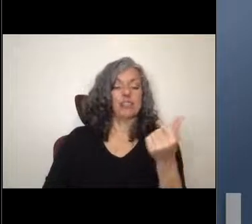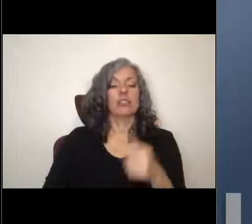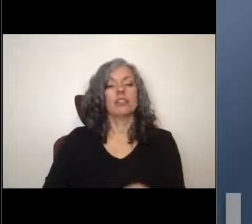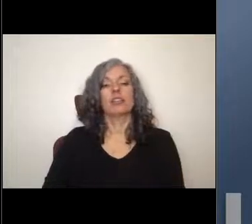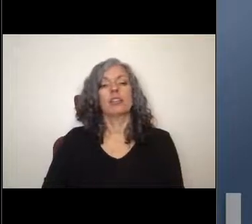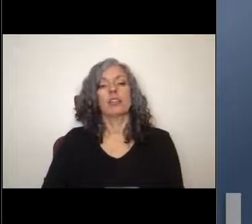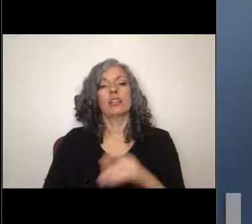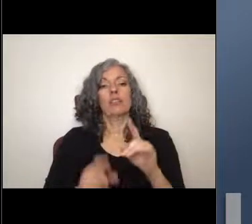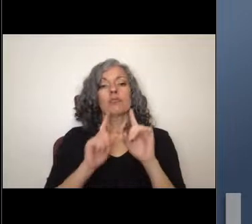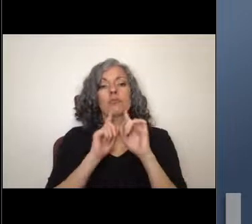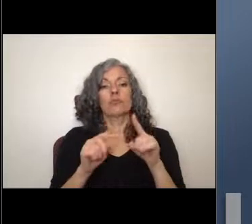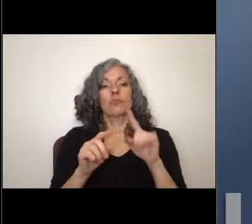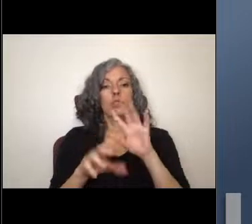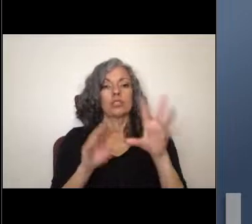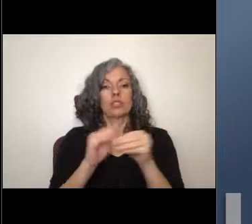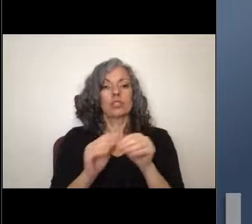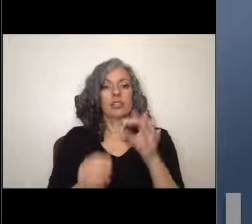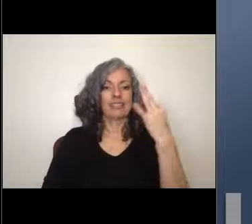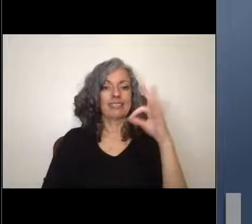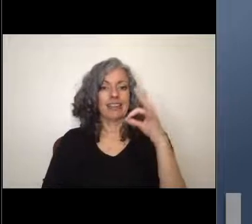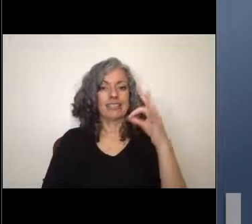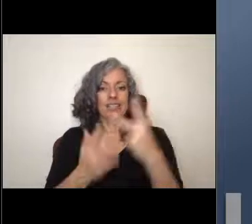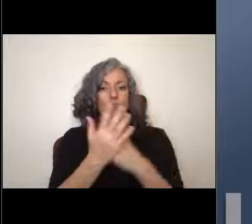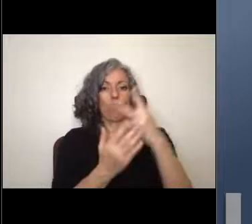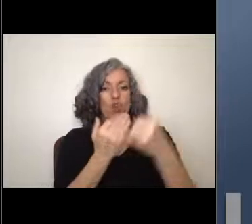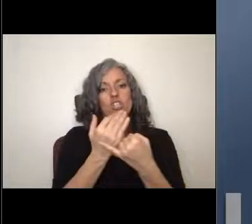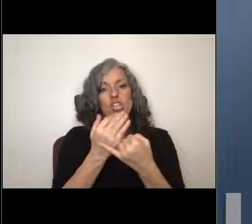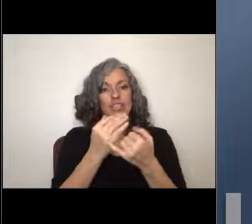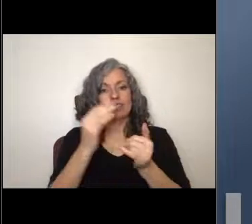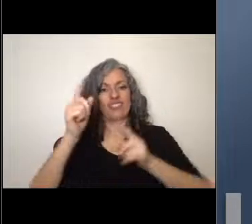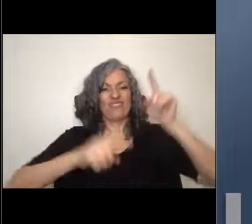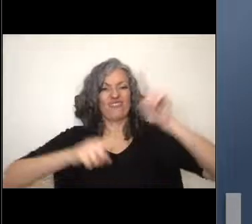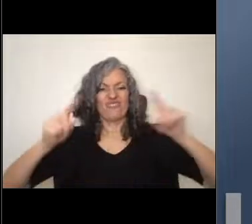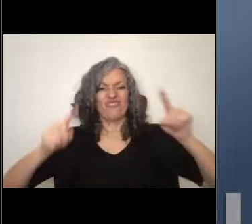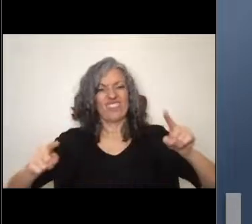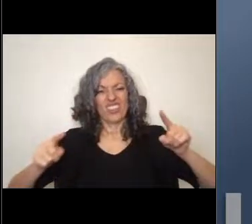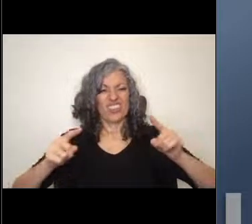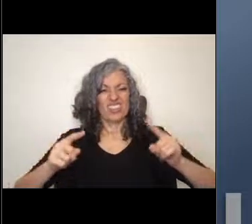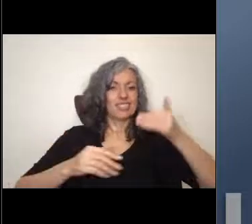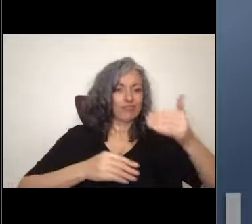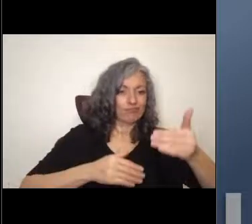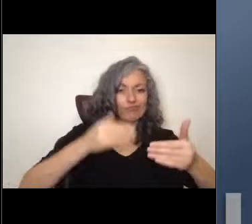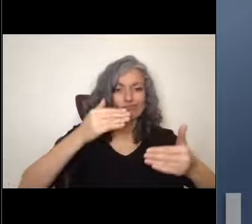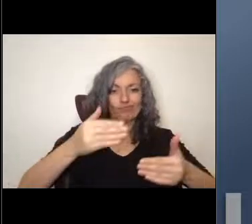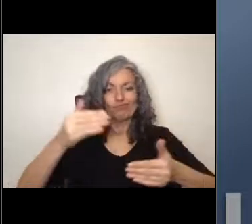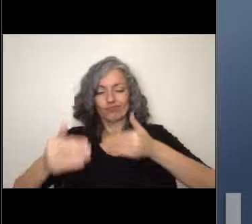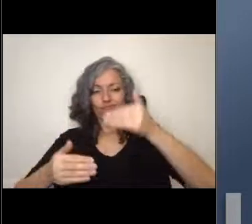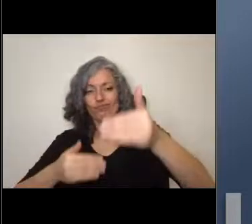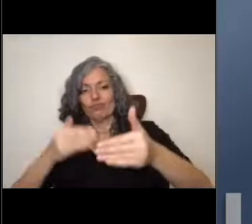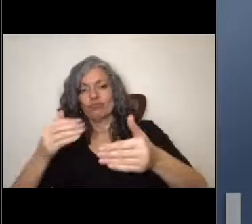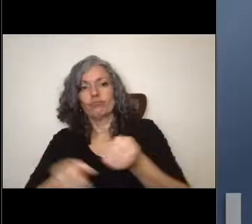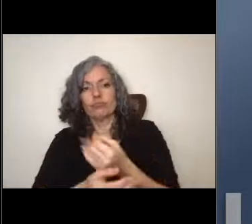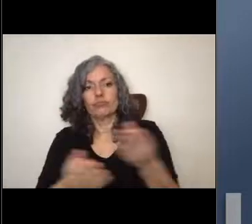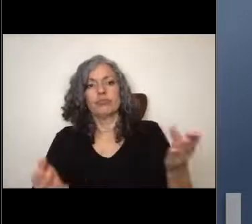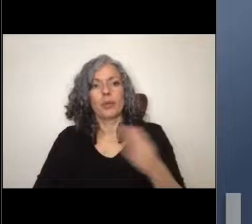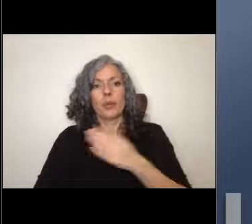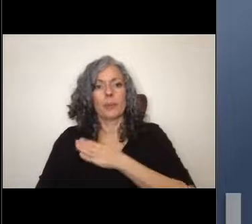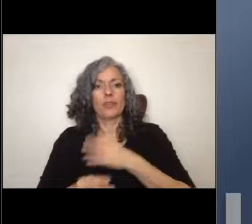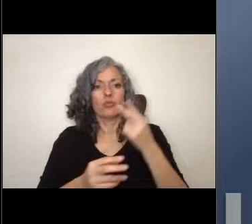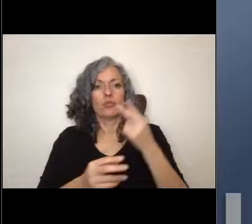a total of 19 projects at various stages of project delivery. Please note the time extension recommendation table as part of the